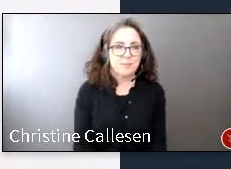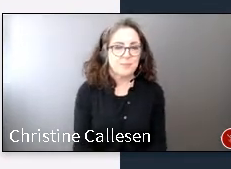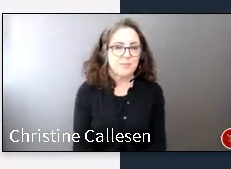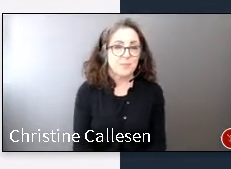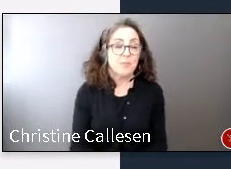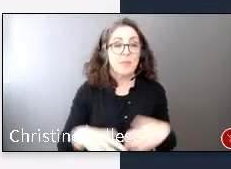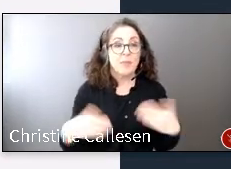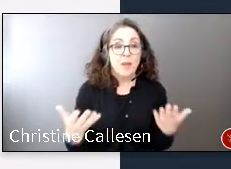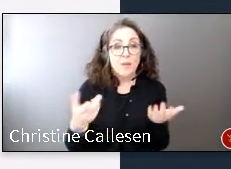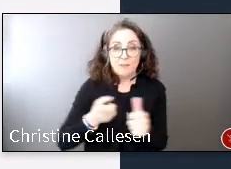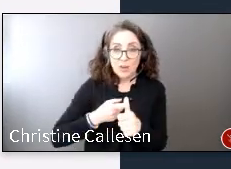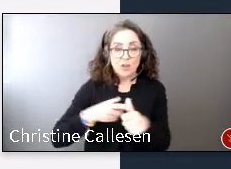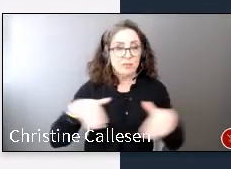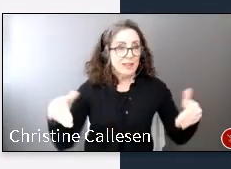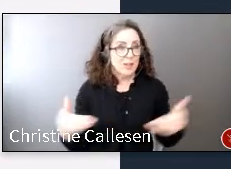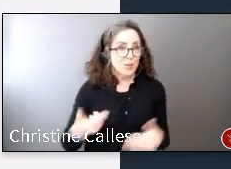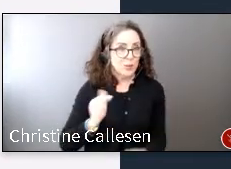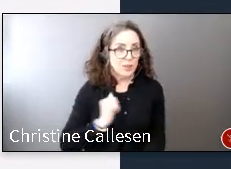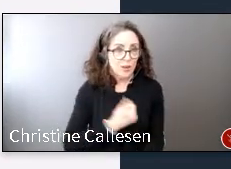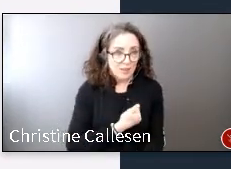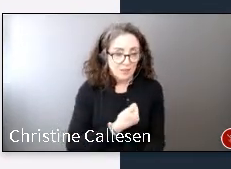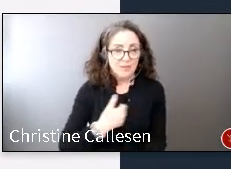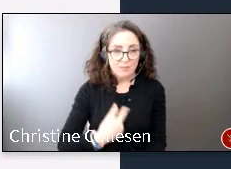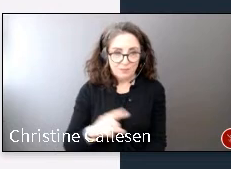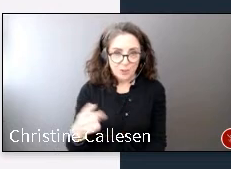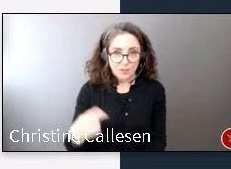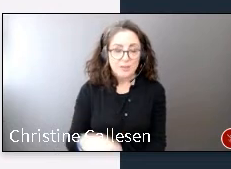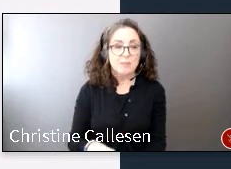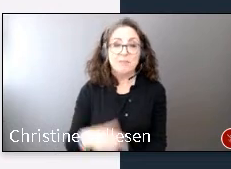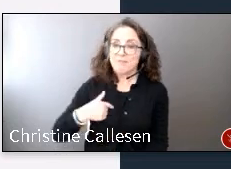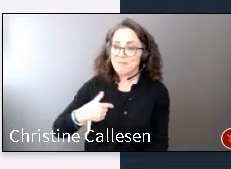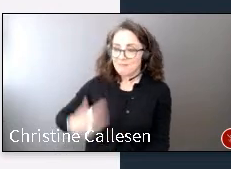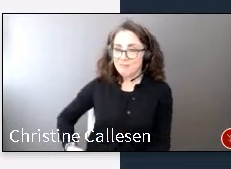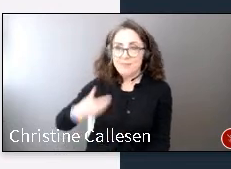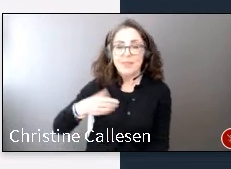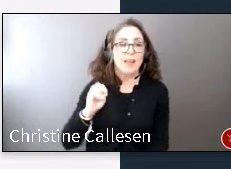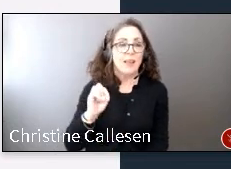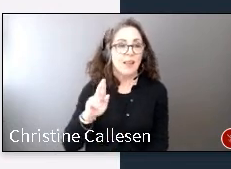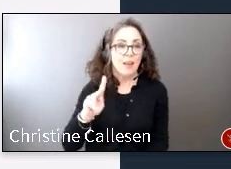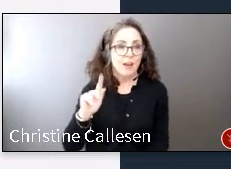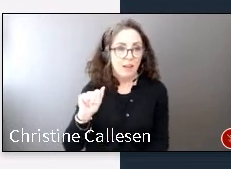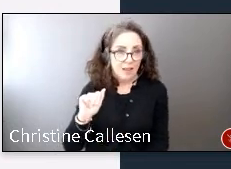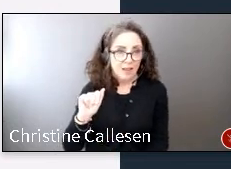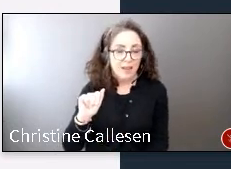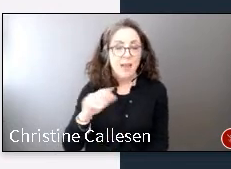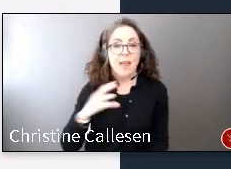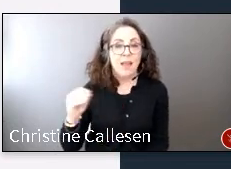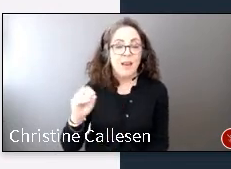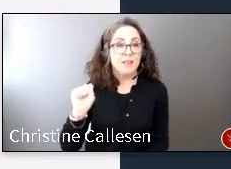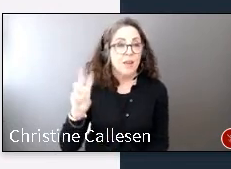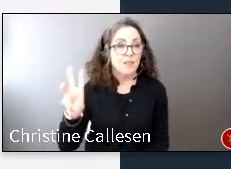First of all, let the team introduce ourselves first. I'll go first. My name is Erica, and I'm a